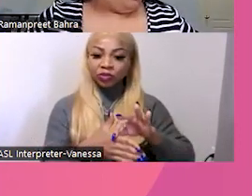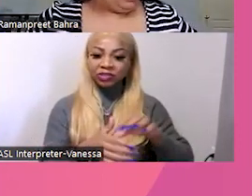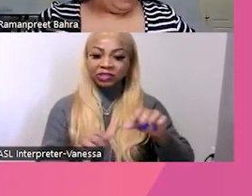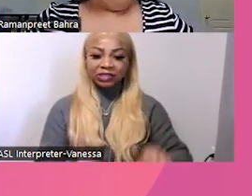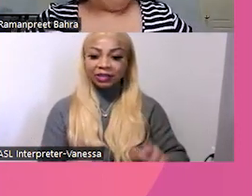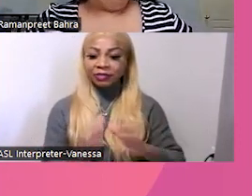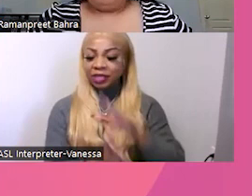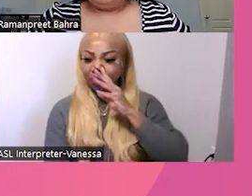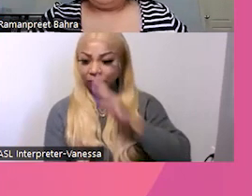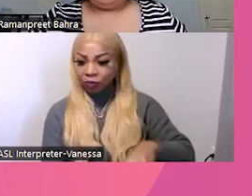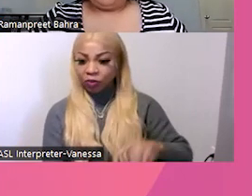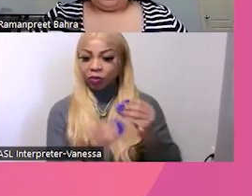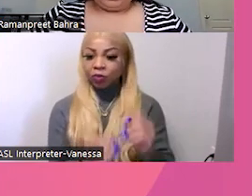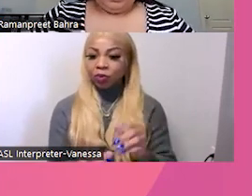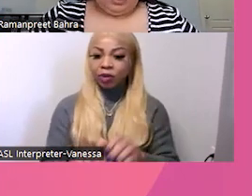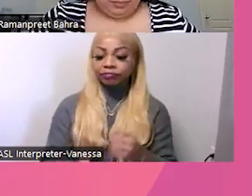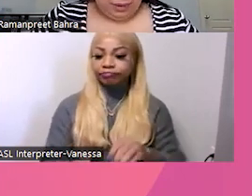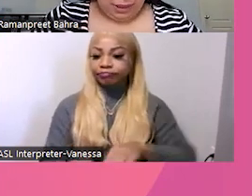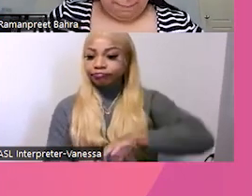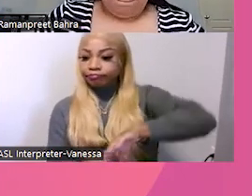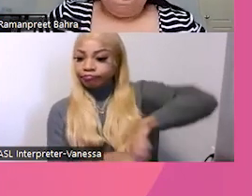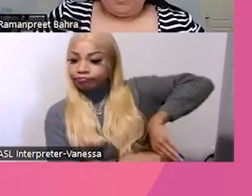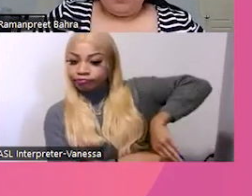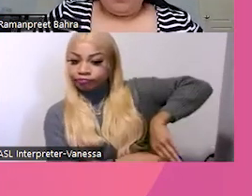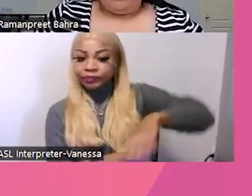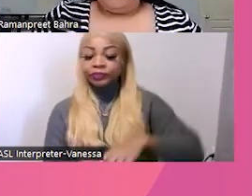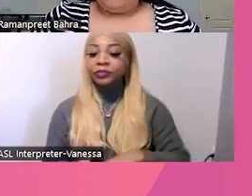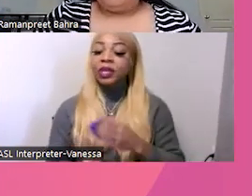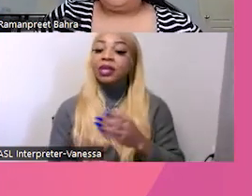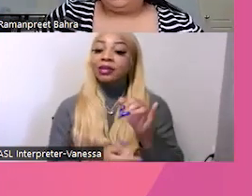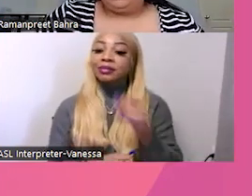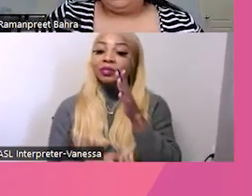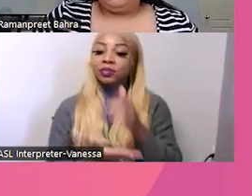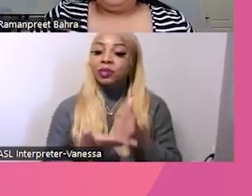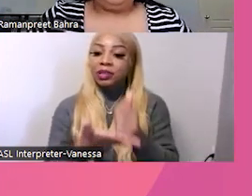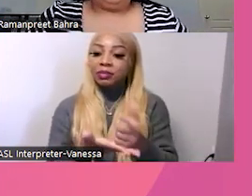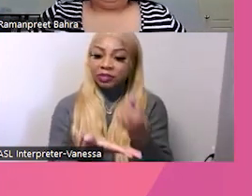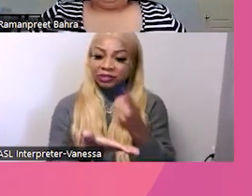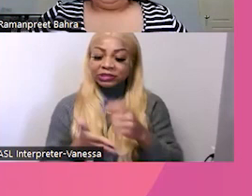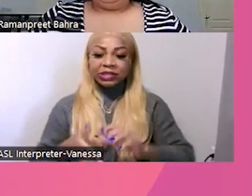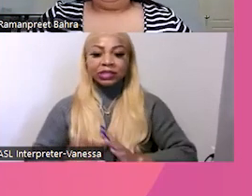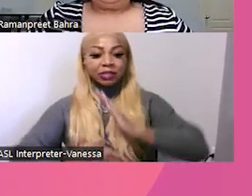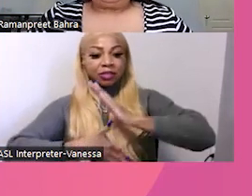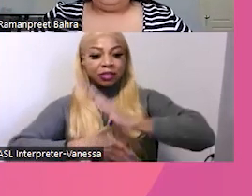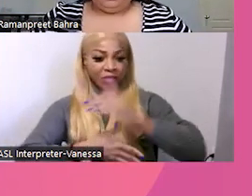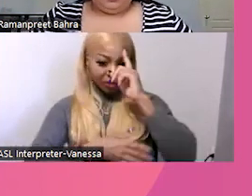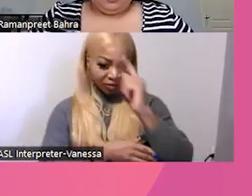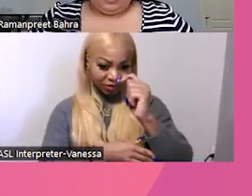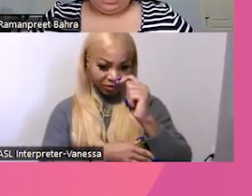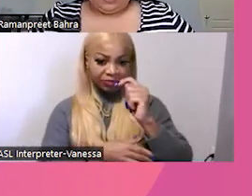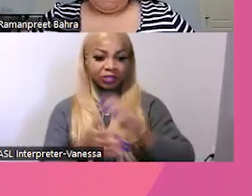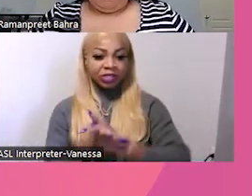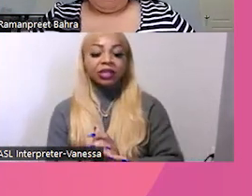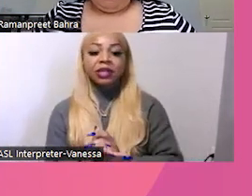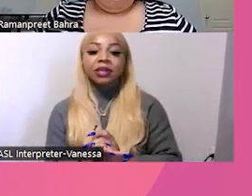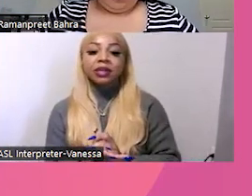diminished. This will help you to understand some key concepts relating to weight-based discrimination or fat oppression, and